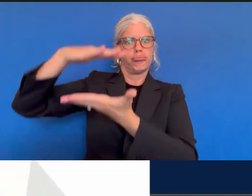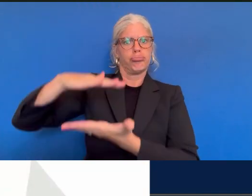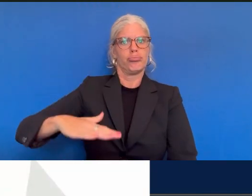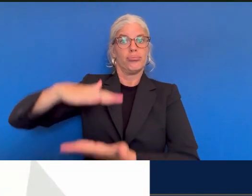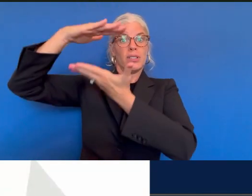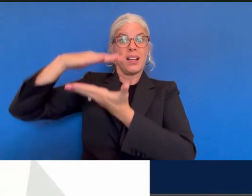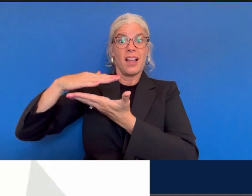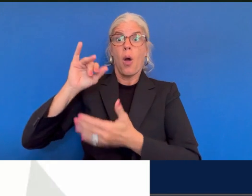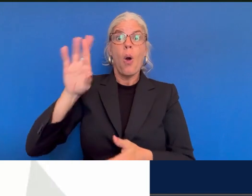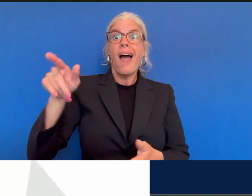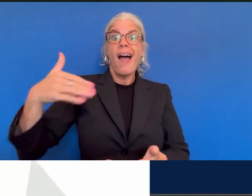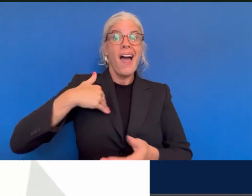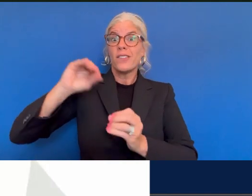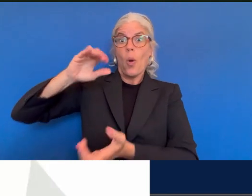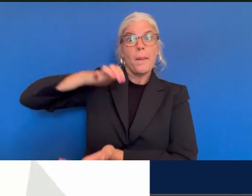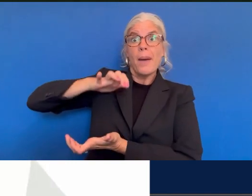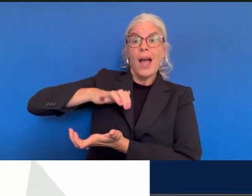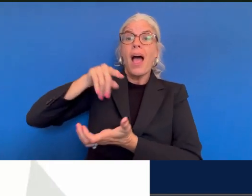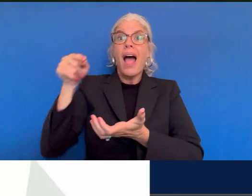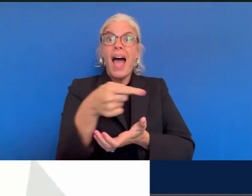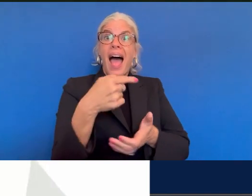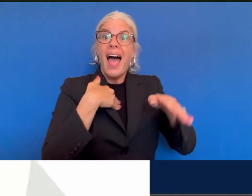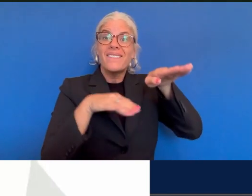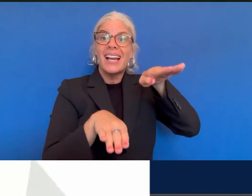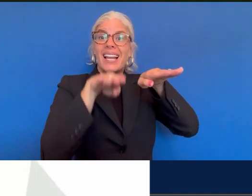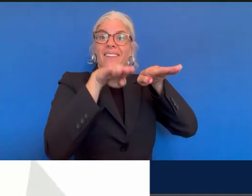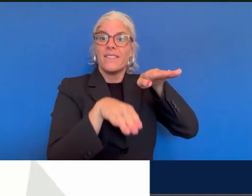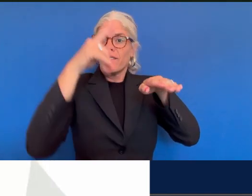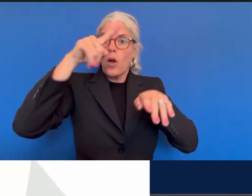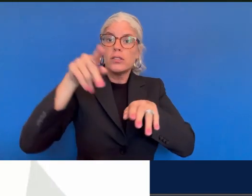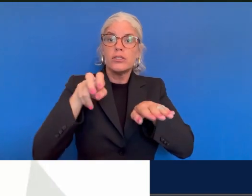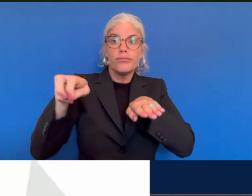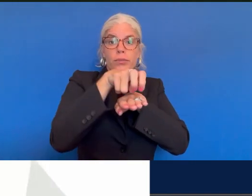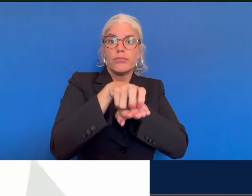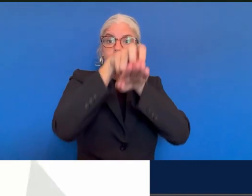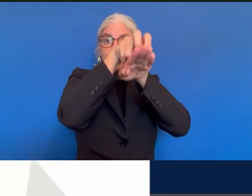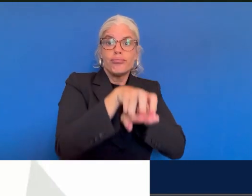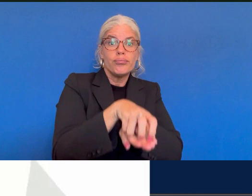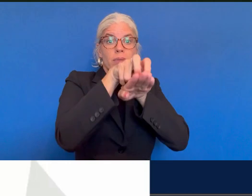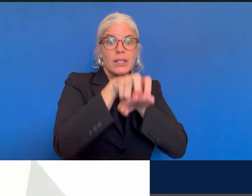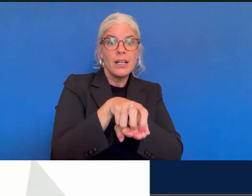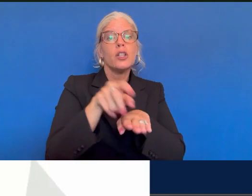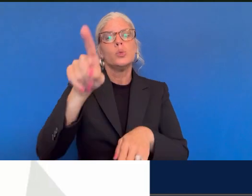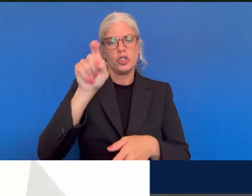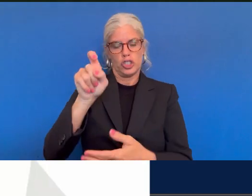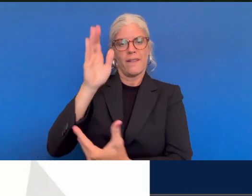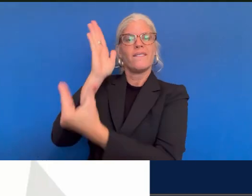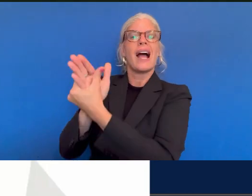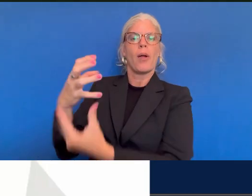not a machine that goes up and down, or if there is a mammo van that doesn't have a